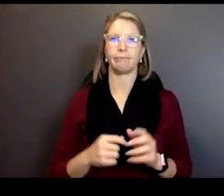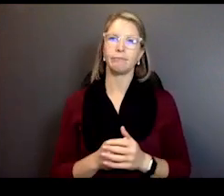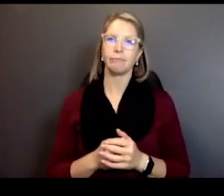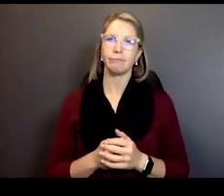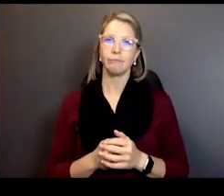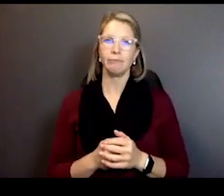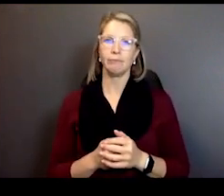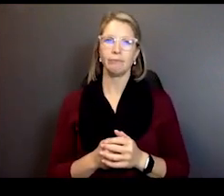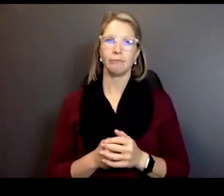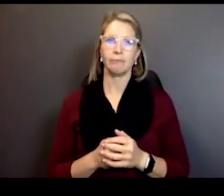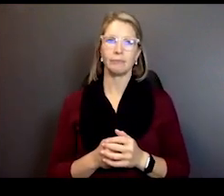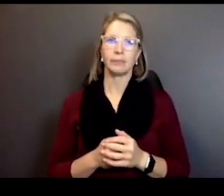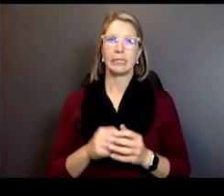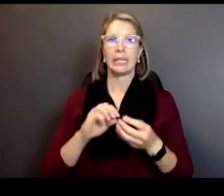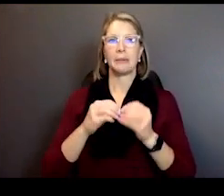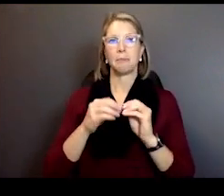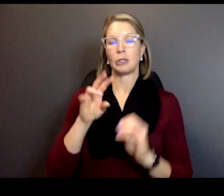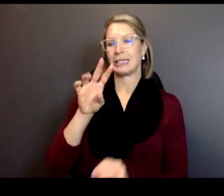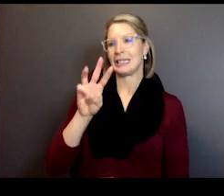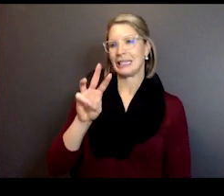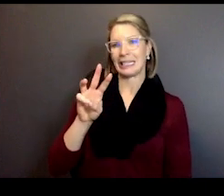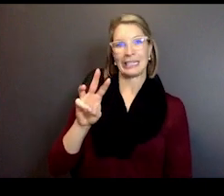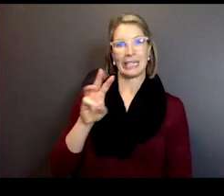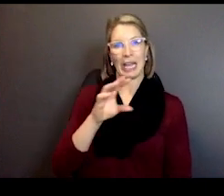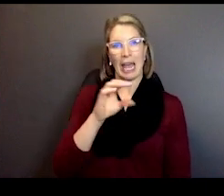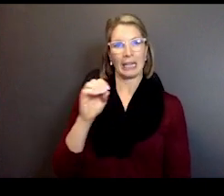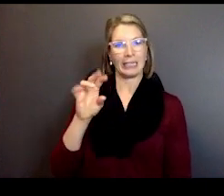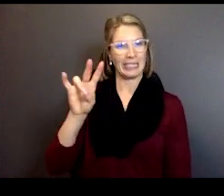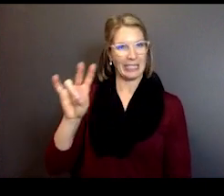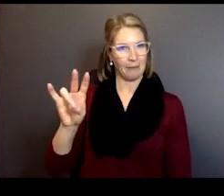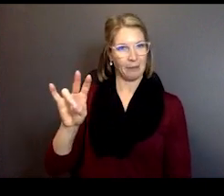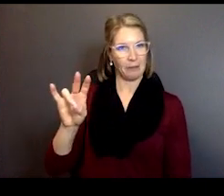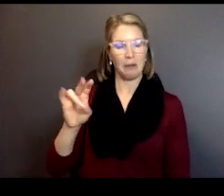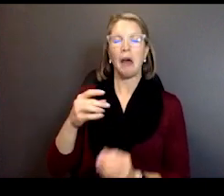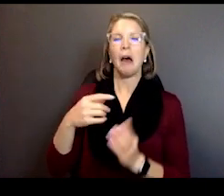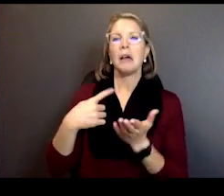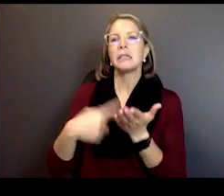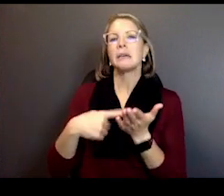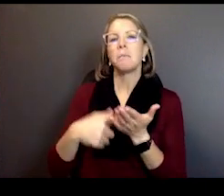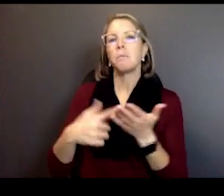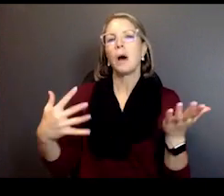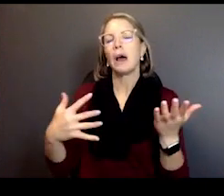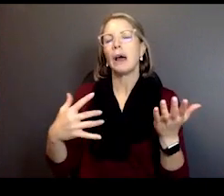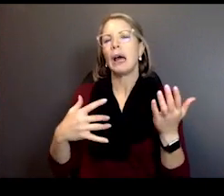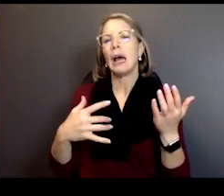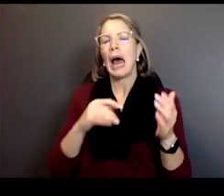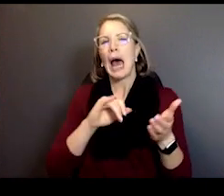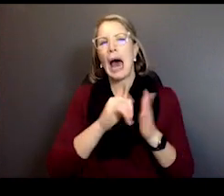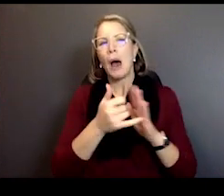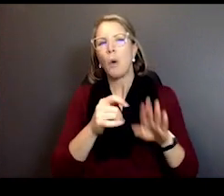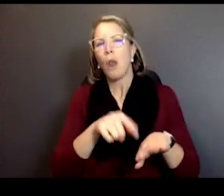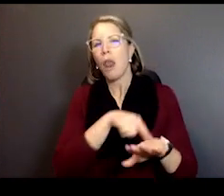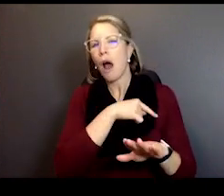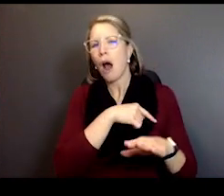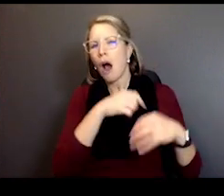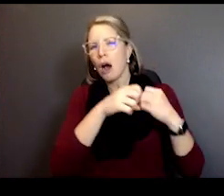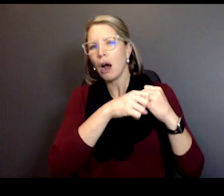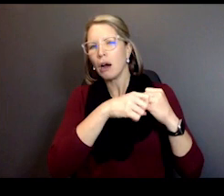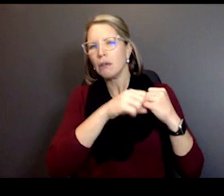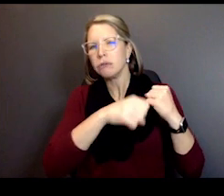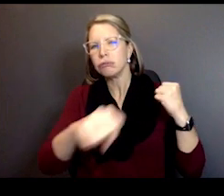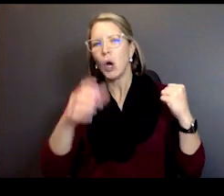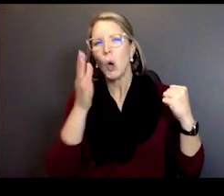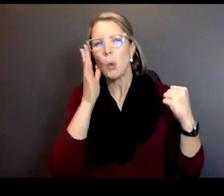Questions 6 and 7 ask about the duration and possibility for improvement of the condition. These must be answered for